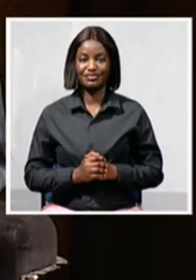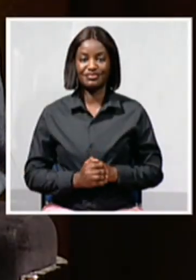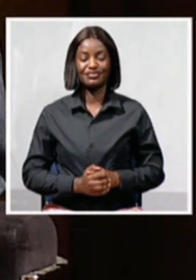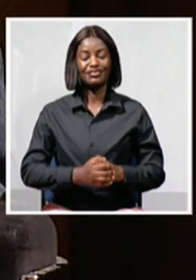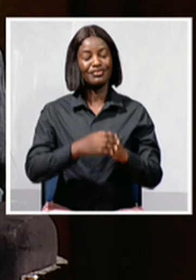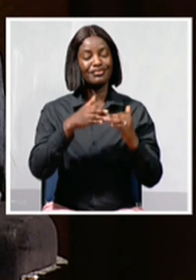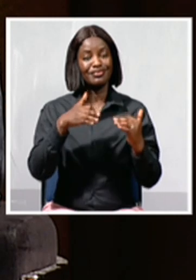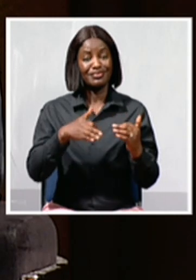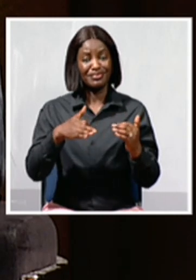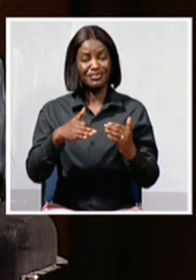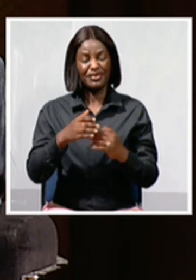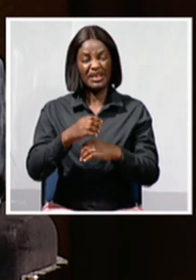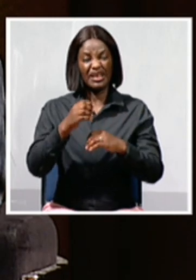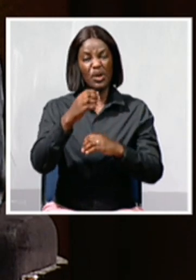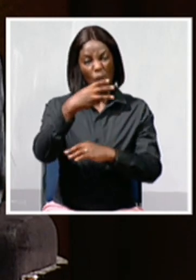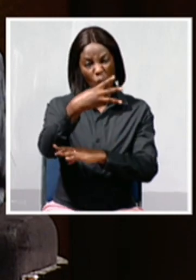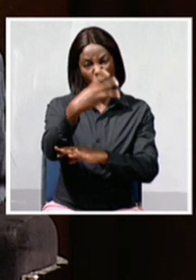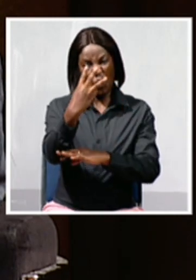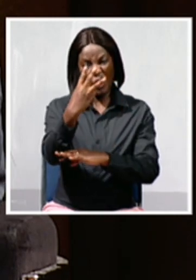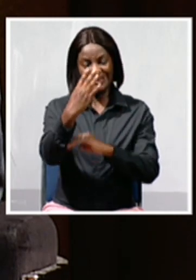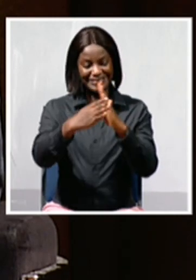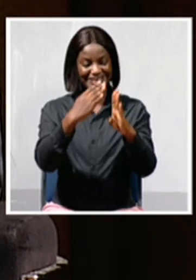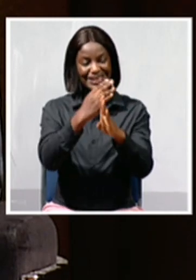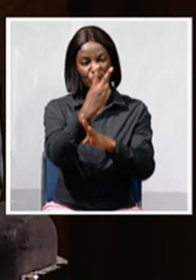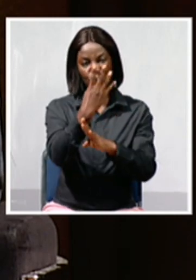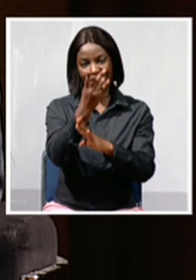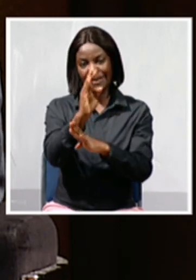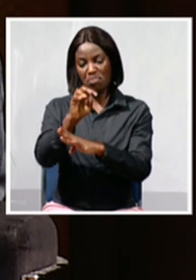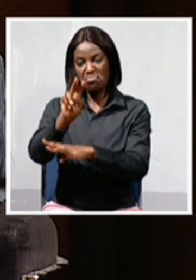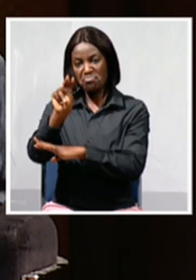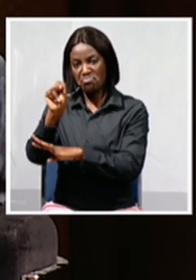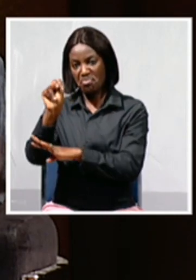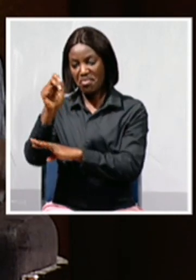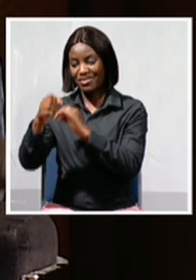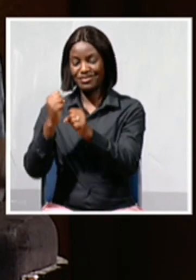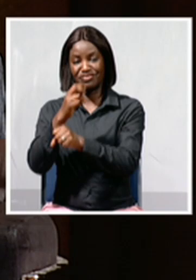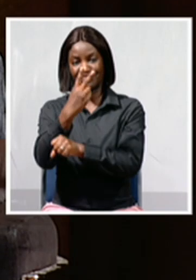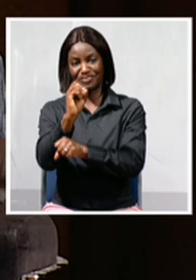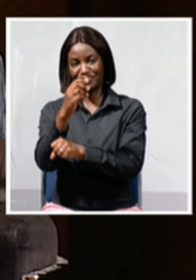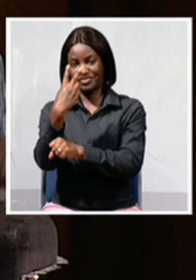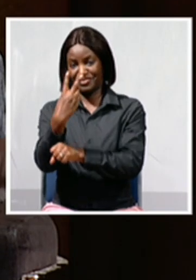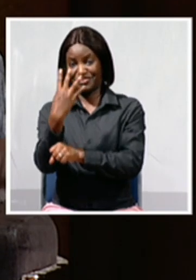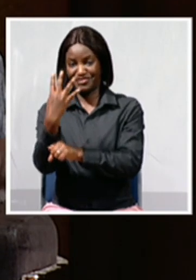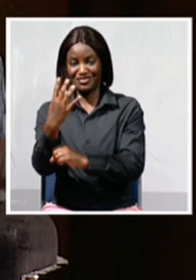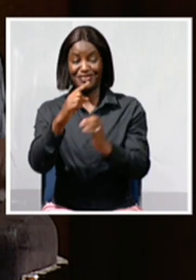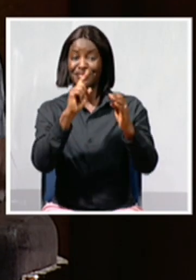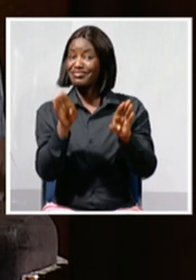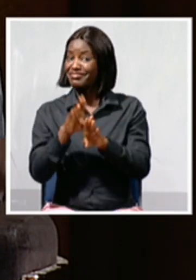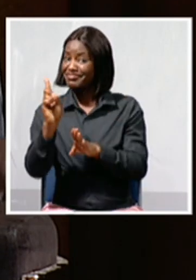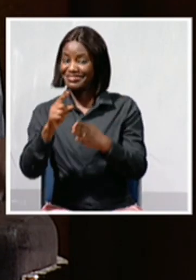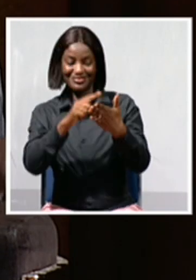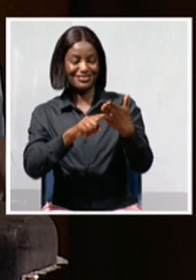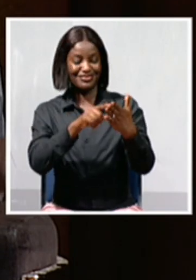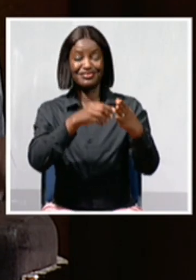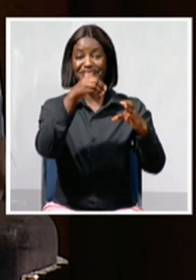Namibians will head to the polls on Wednesday, the 27th day of November 2024, to cast their votes for the